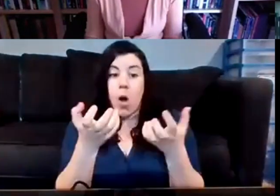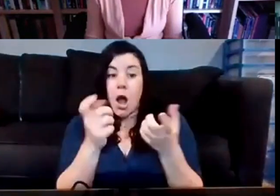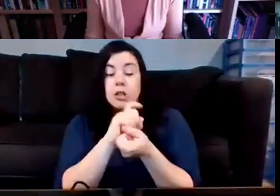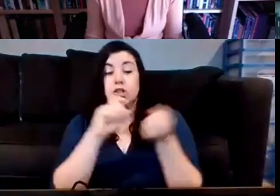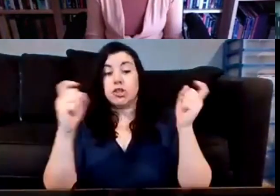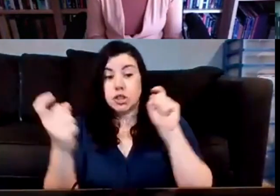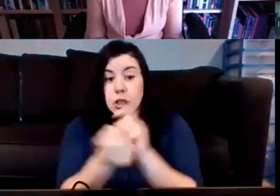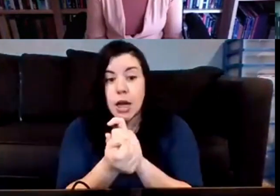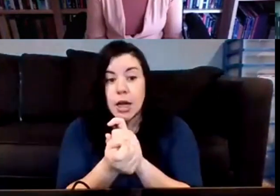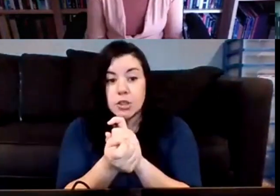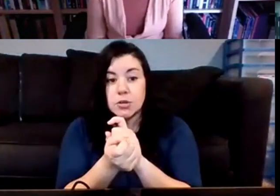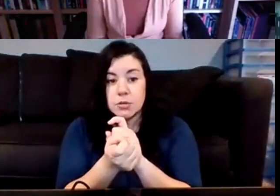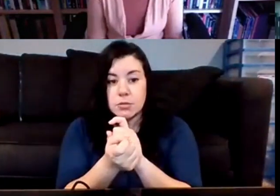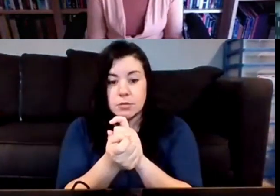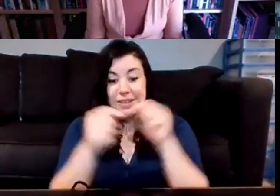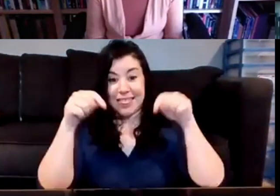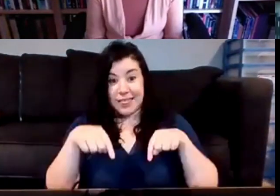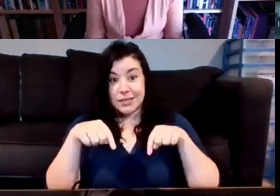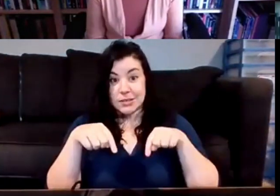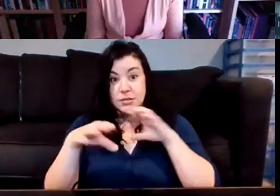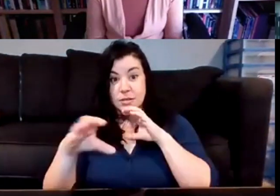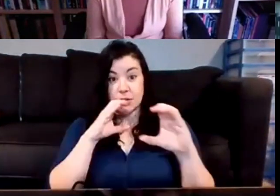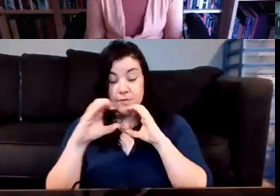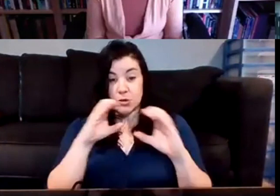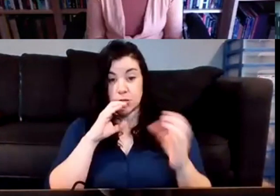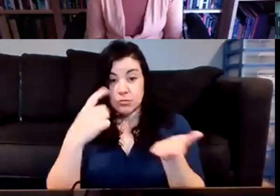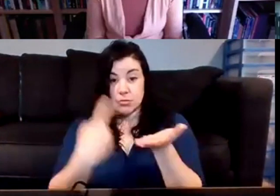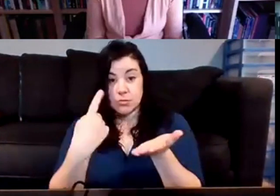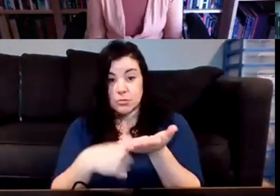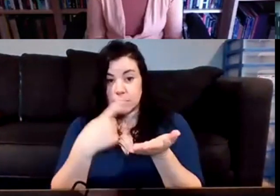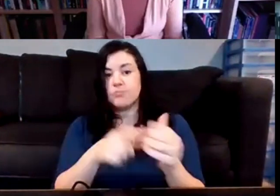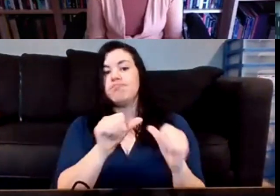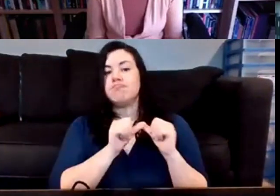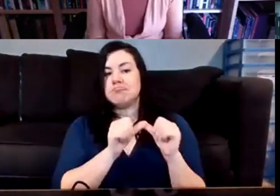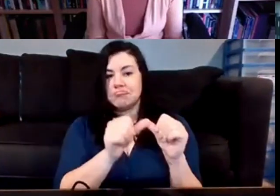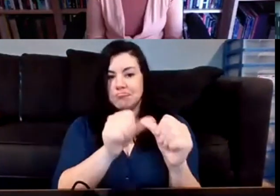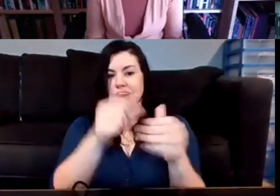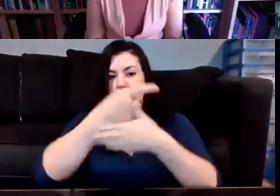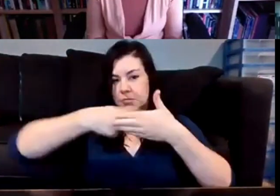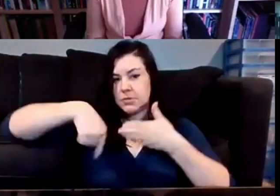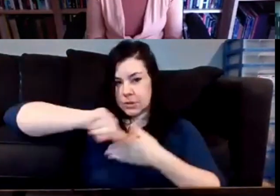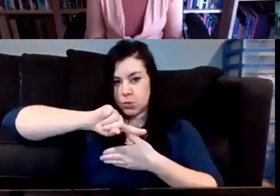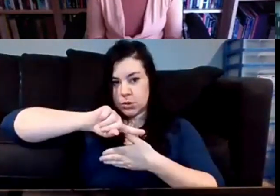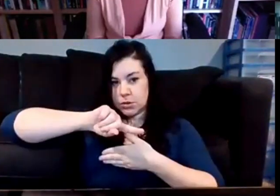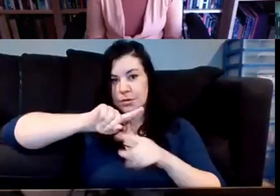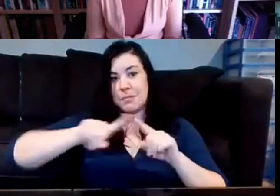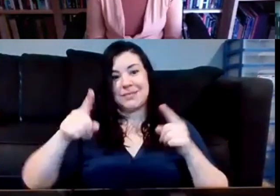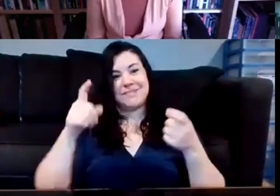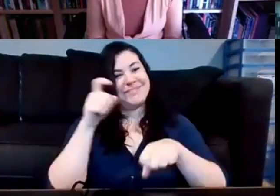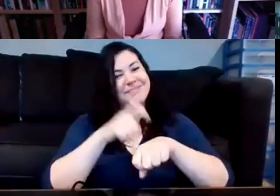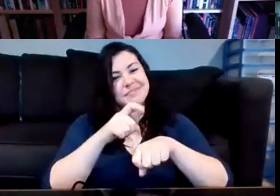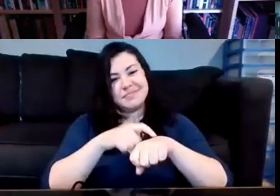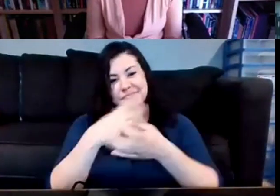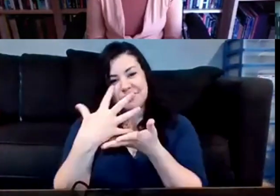model. We are going to keep this conversation going, you know, in the week to come, but we do have to wrap up